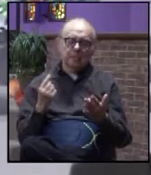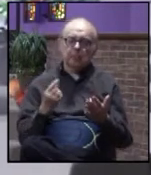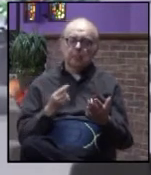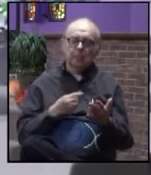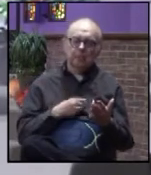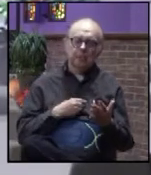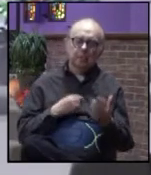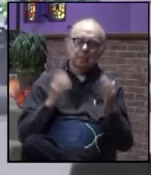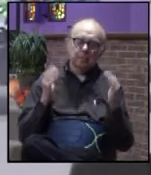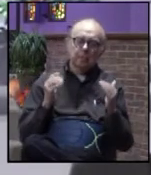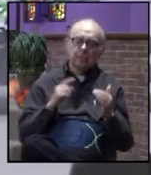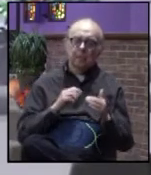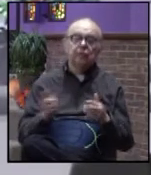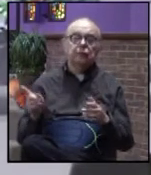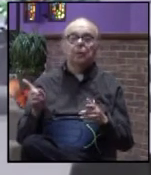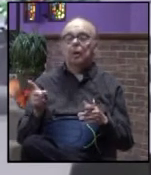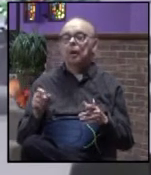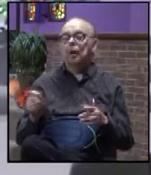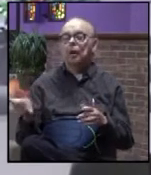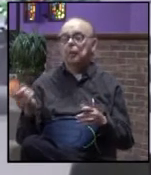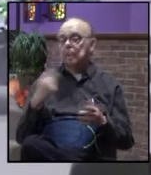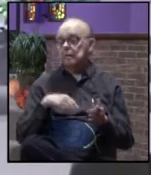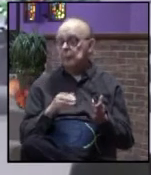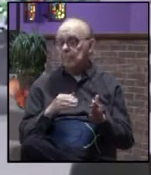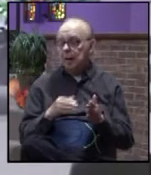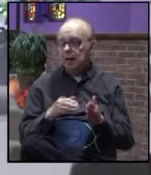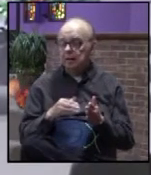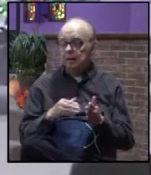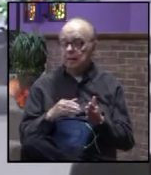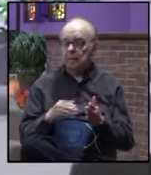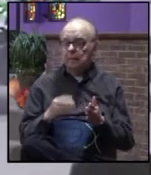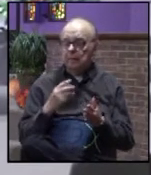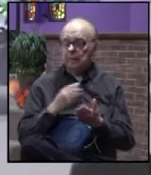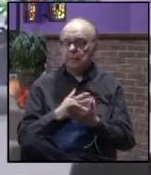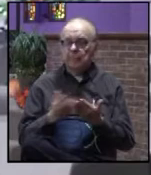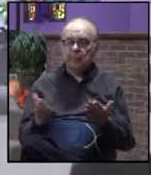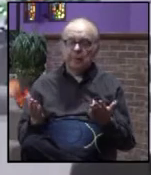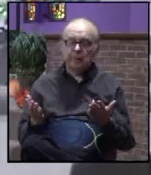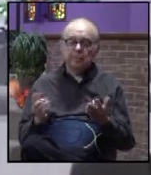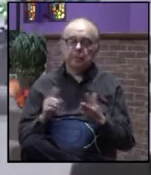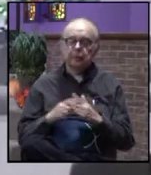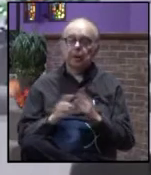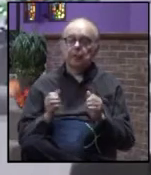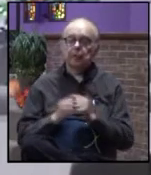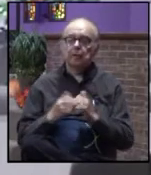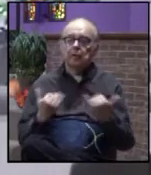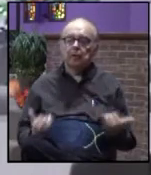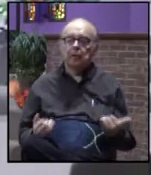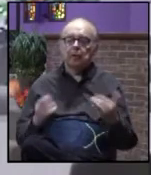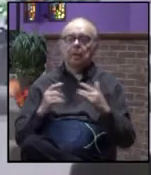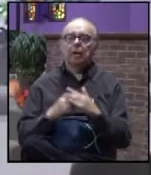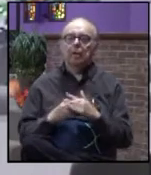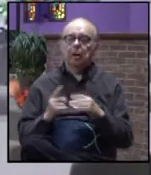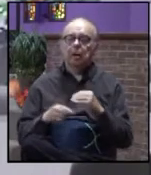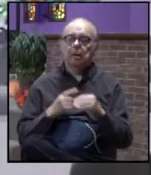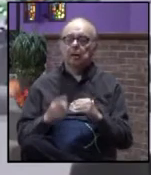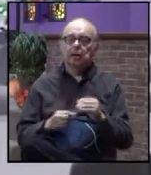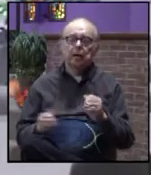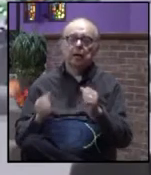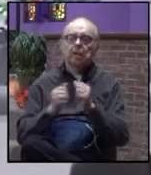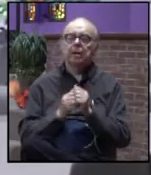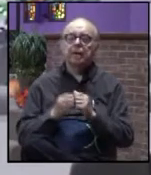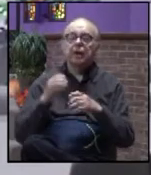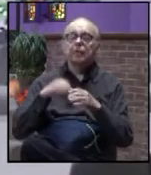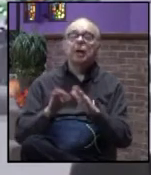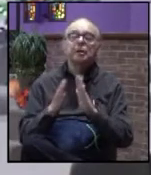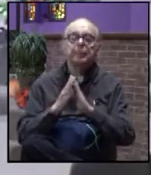we're going to hope that you all come back, because the first thing that we're going to start with today is we're going to start about together in